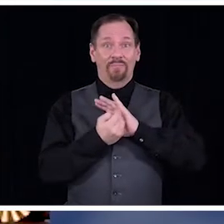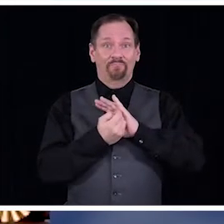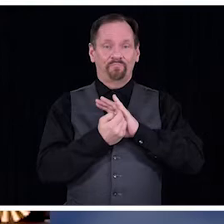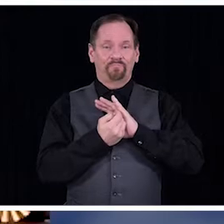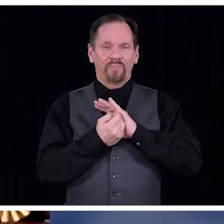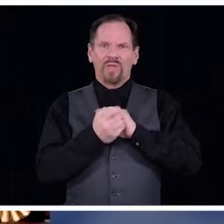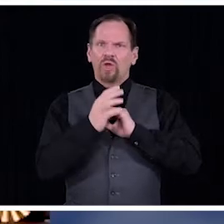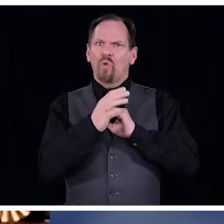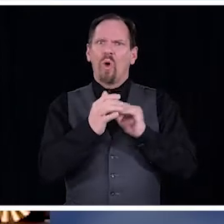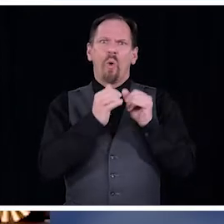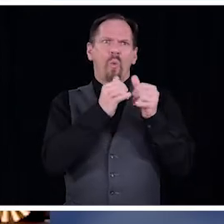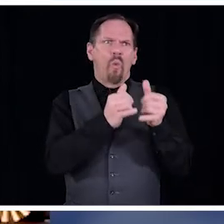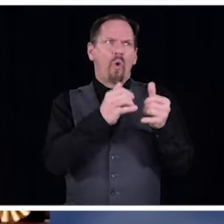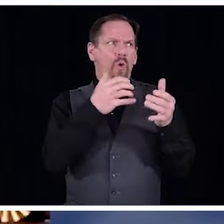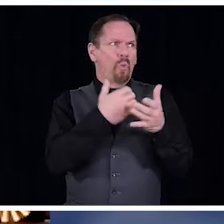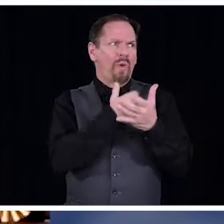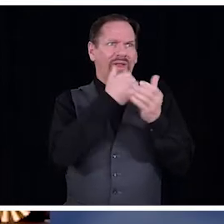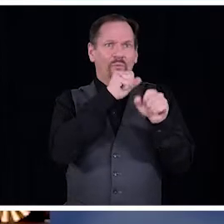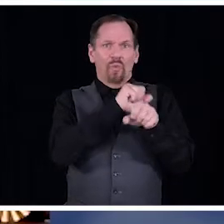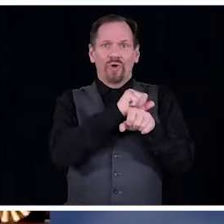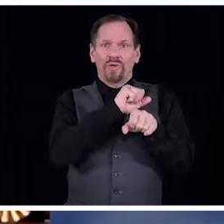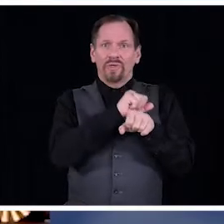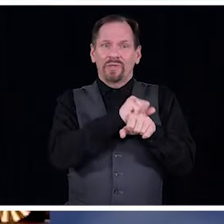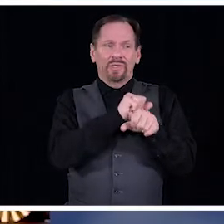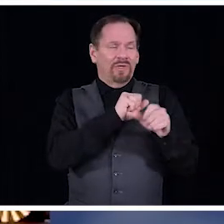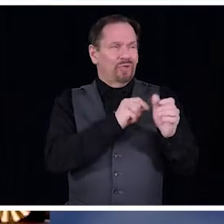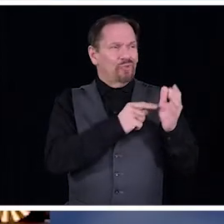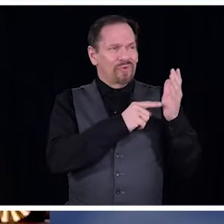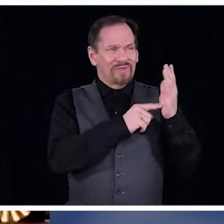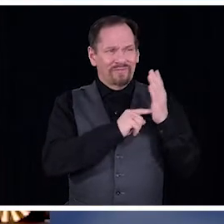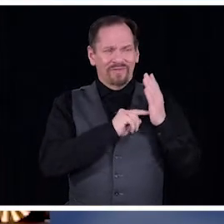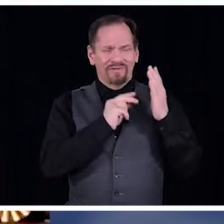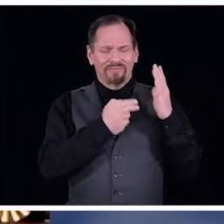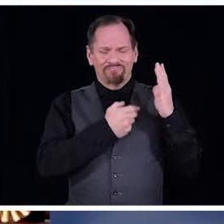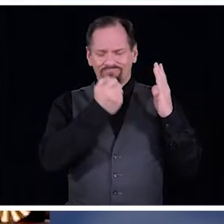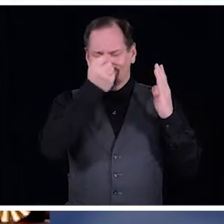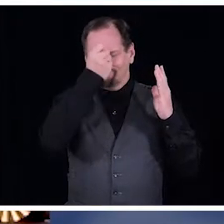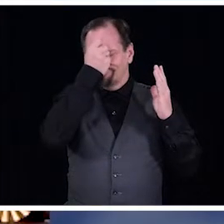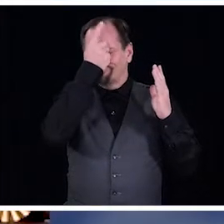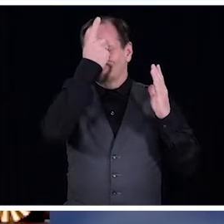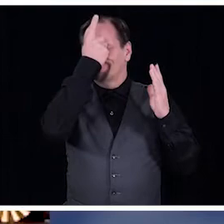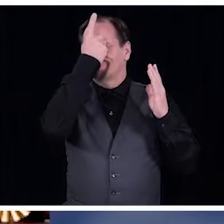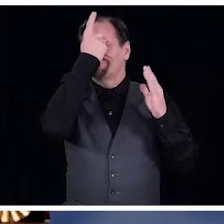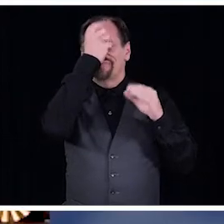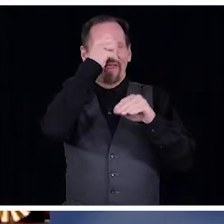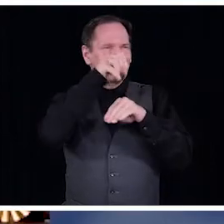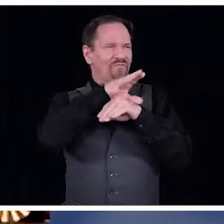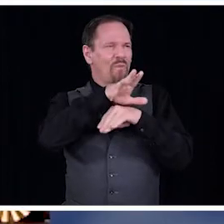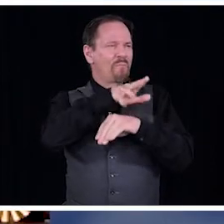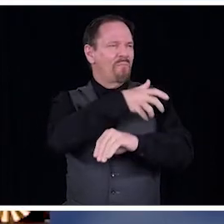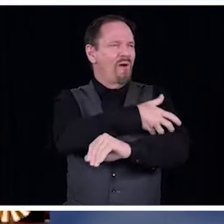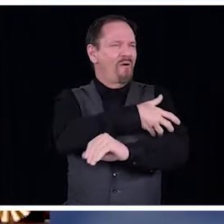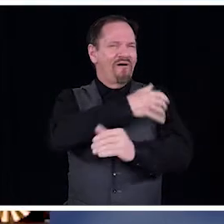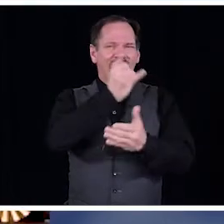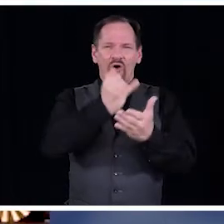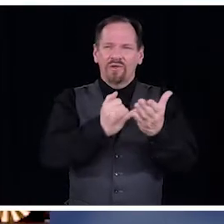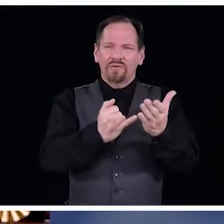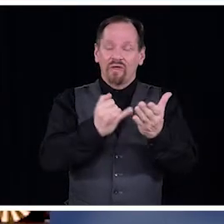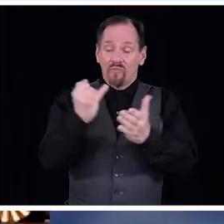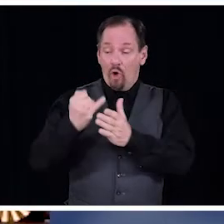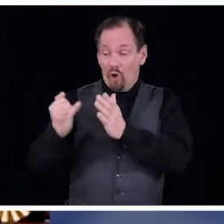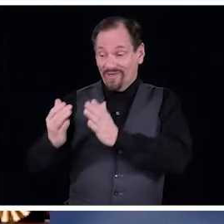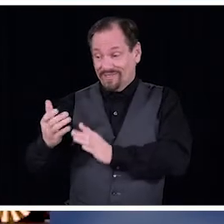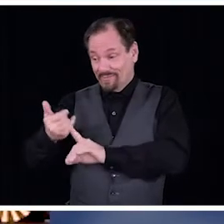award-winning work, you offer insights about the influential power of the arts, the role of the artist in society, and the